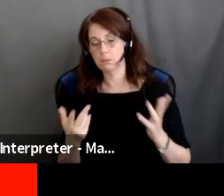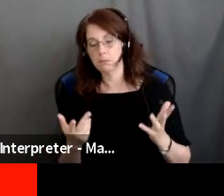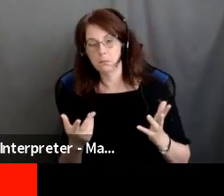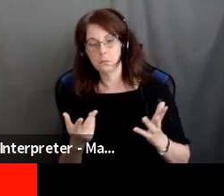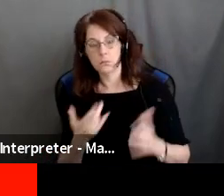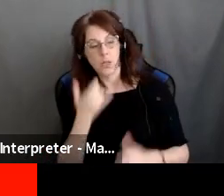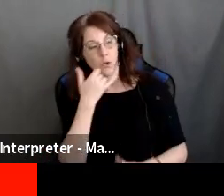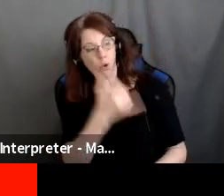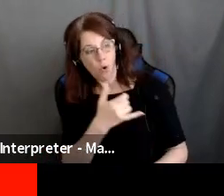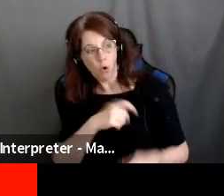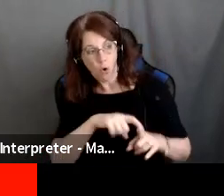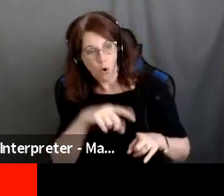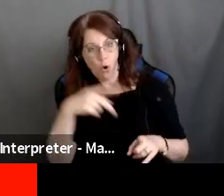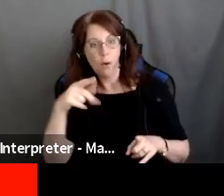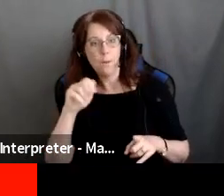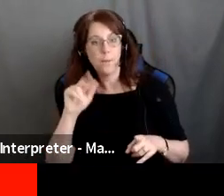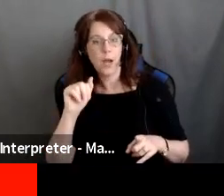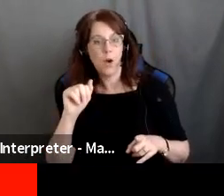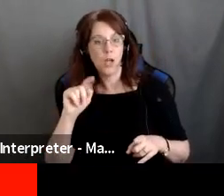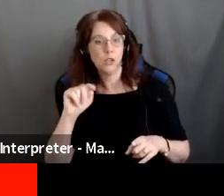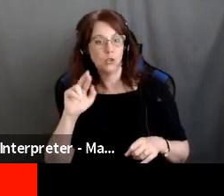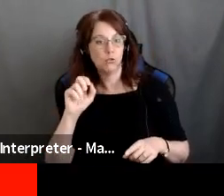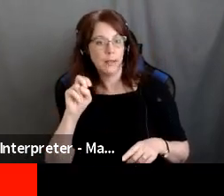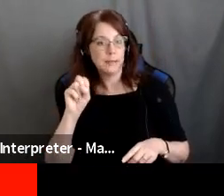their paratransit to set that up. I know